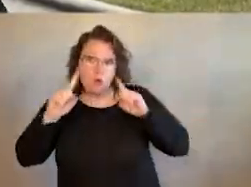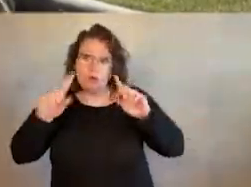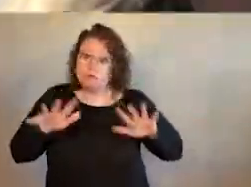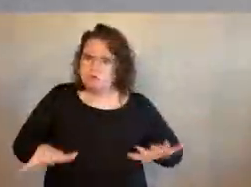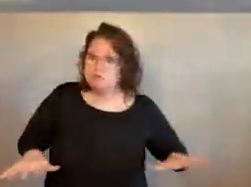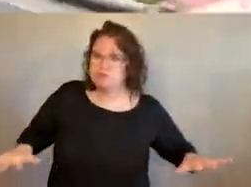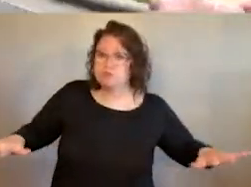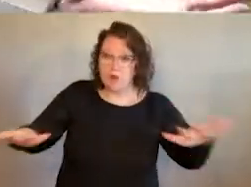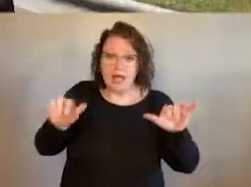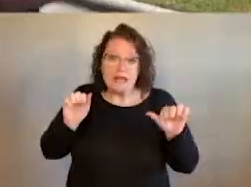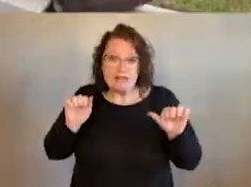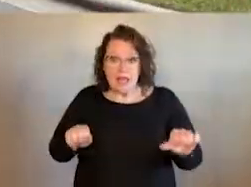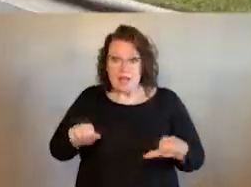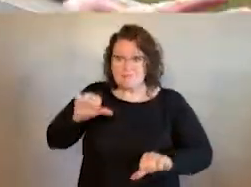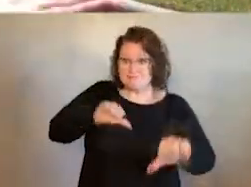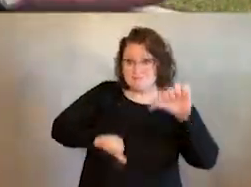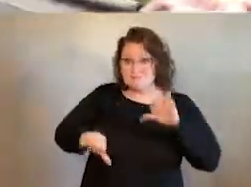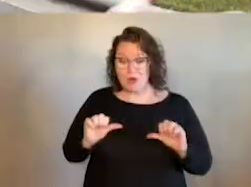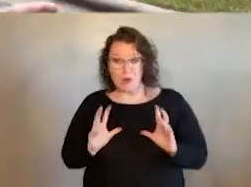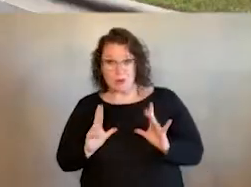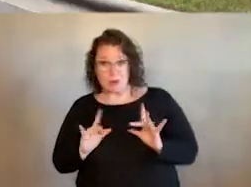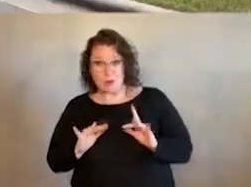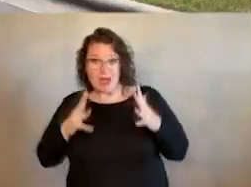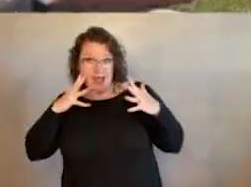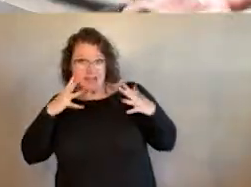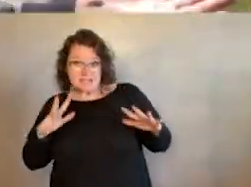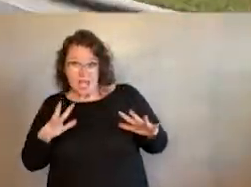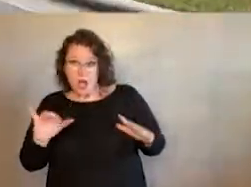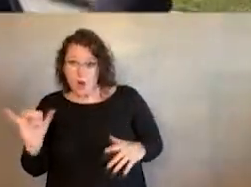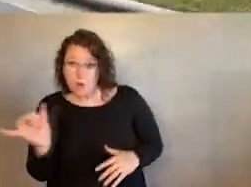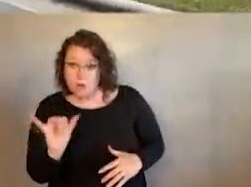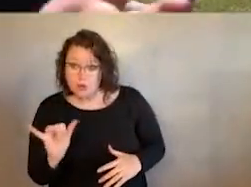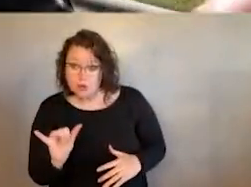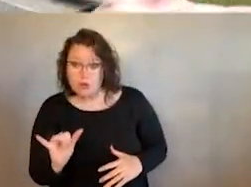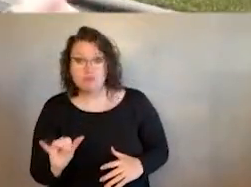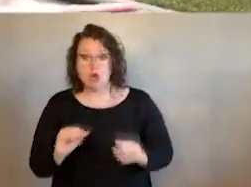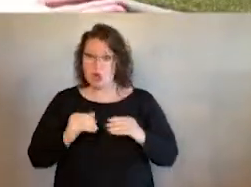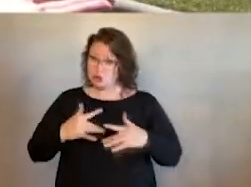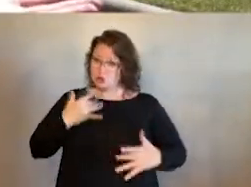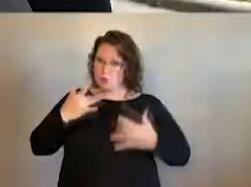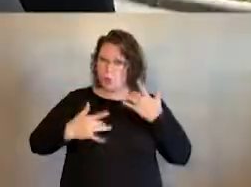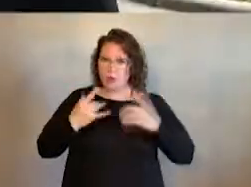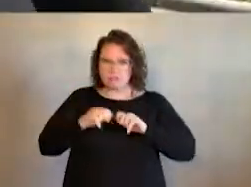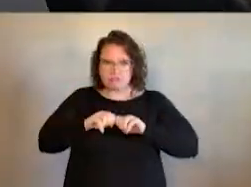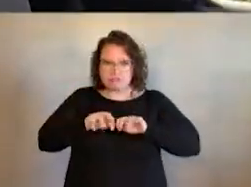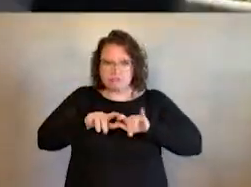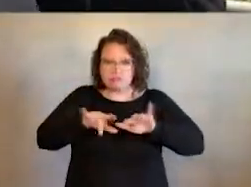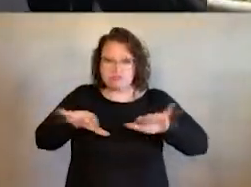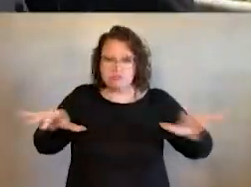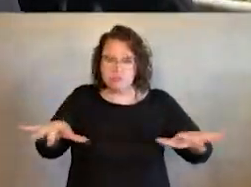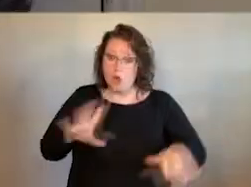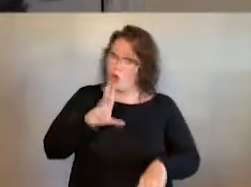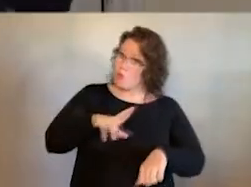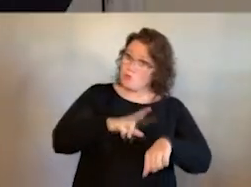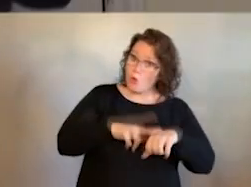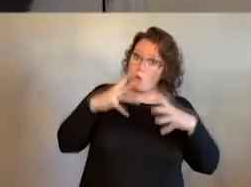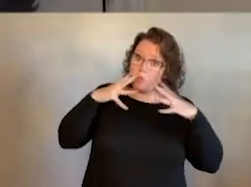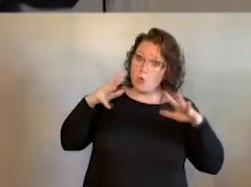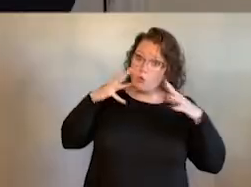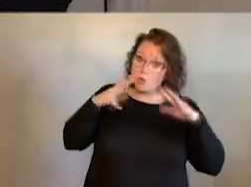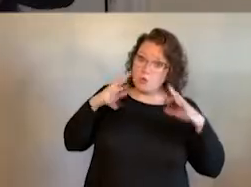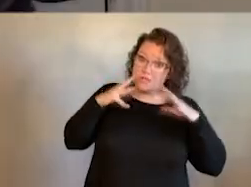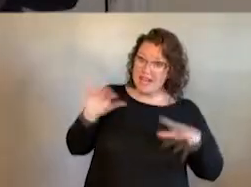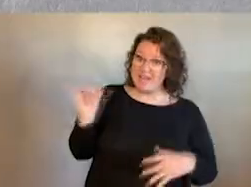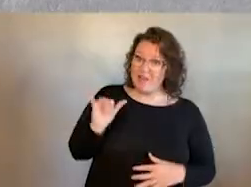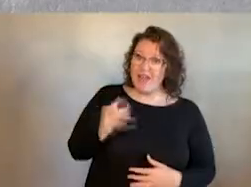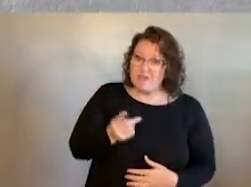the nations. Science is cool, but how about sound? It spreads joy all around. There's regular sounds like Cars